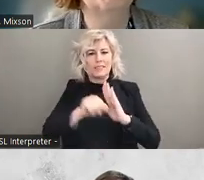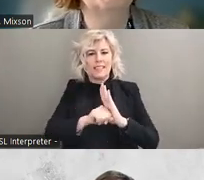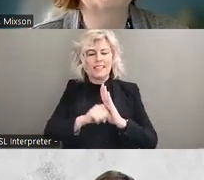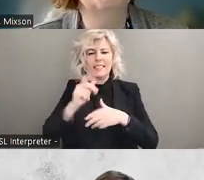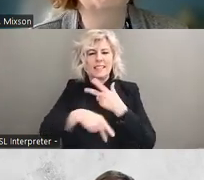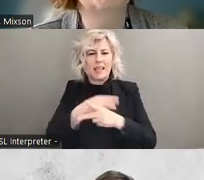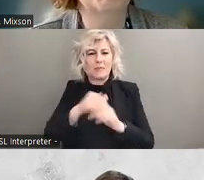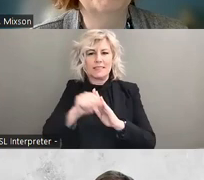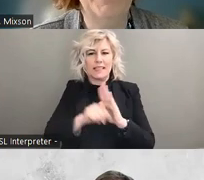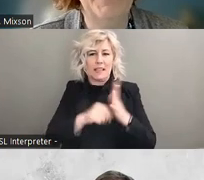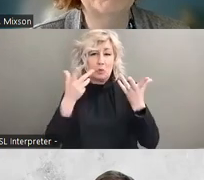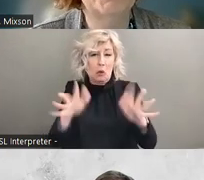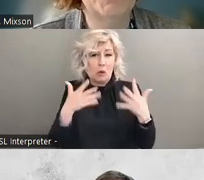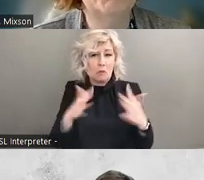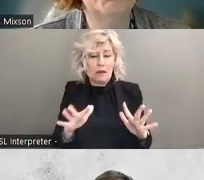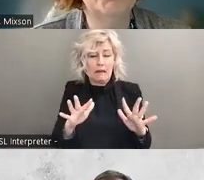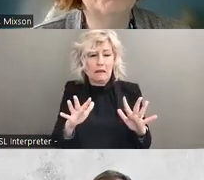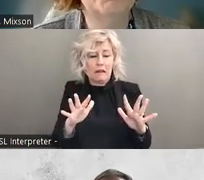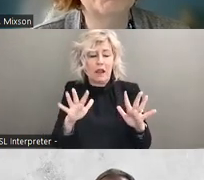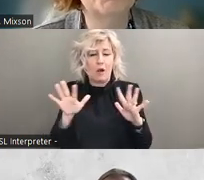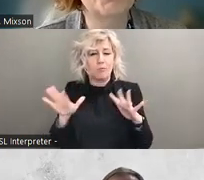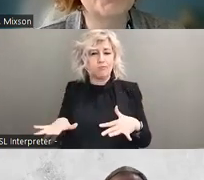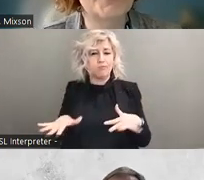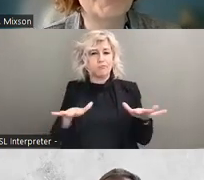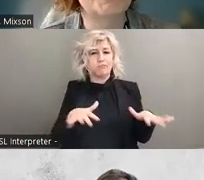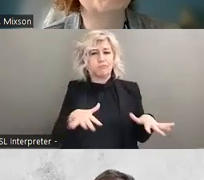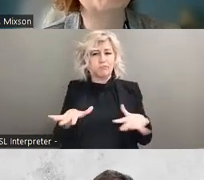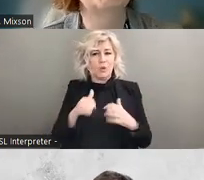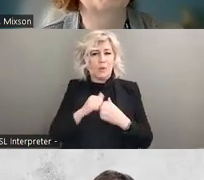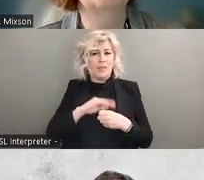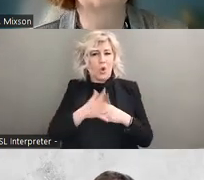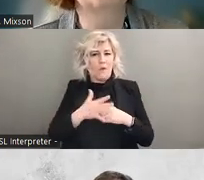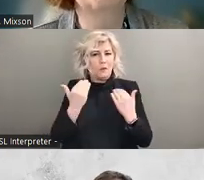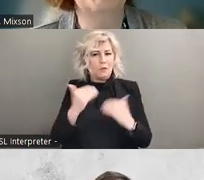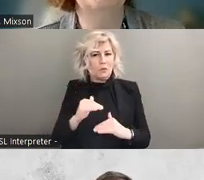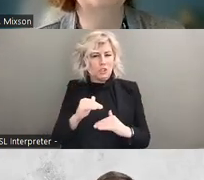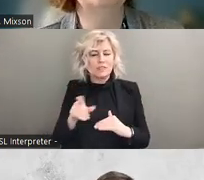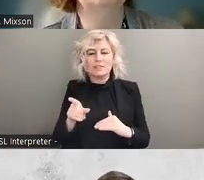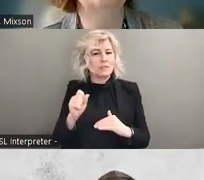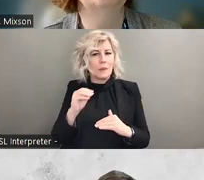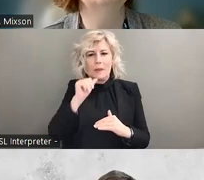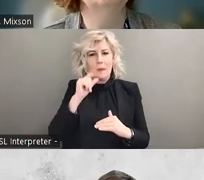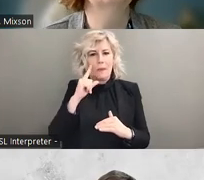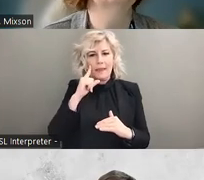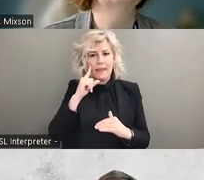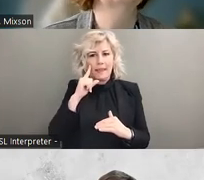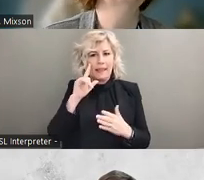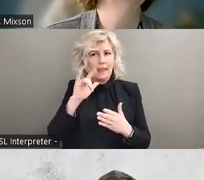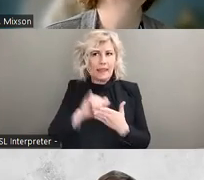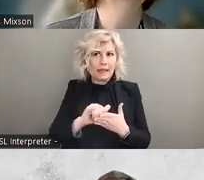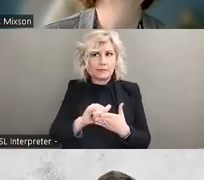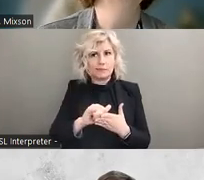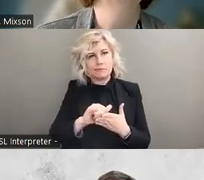that was already pretty kind of lax when it came to COVID restrictions. So I don't think that that is